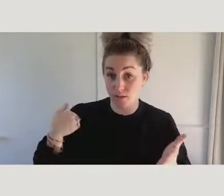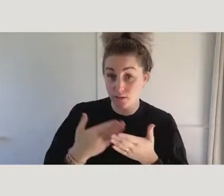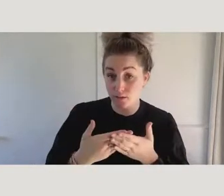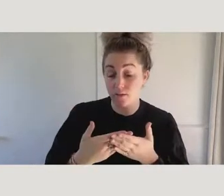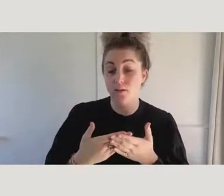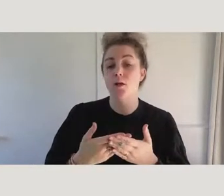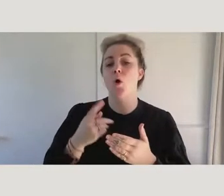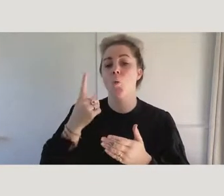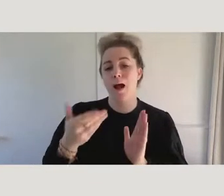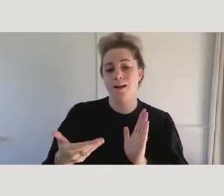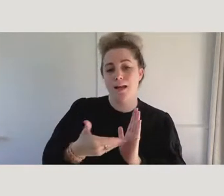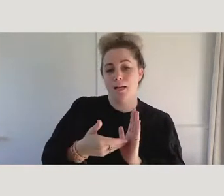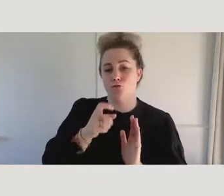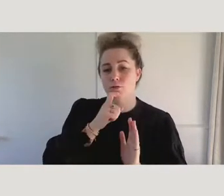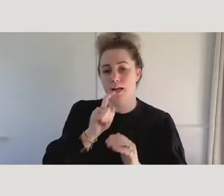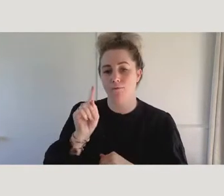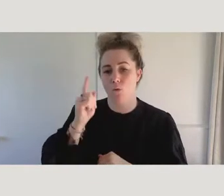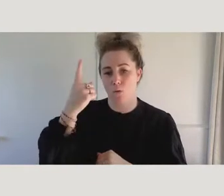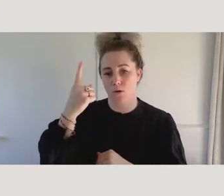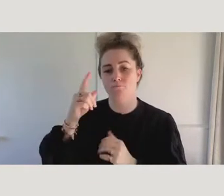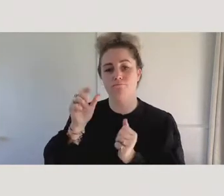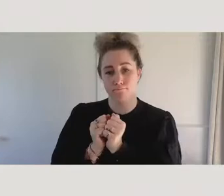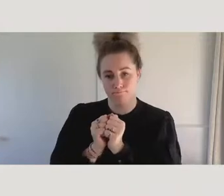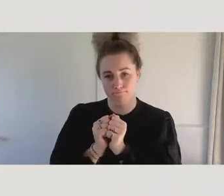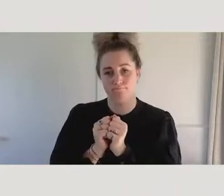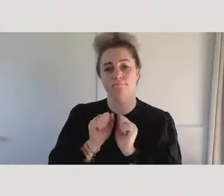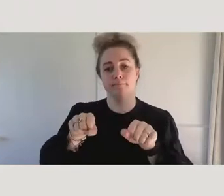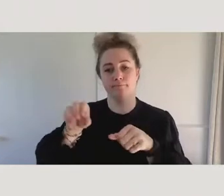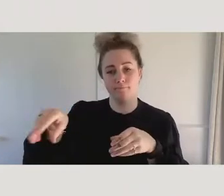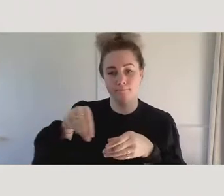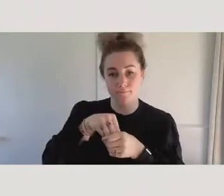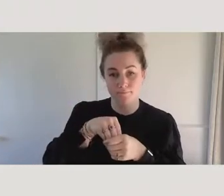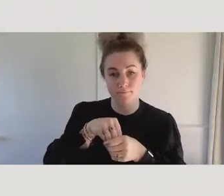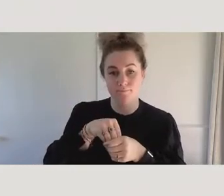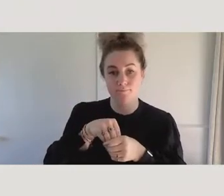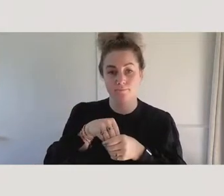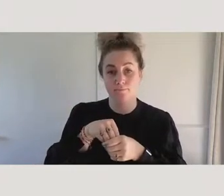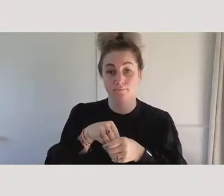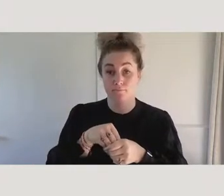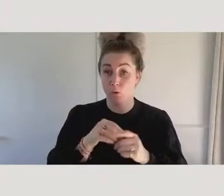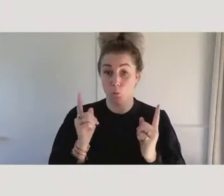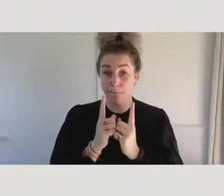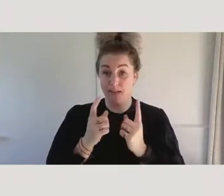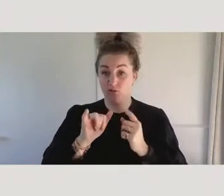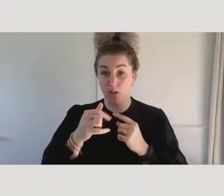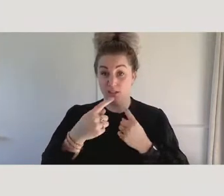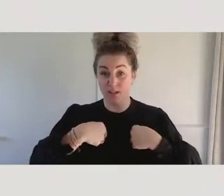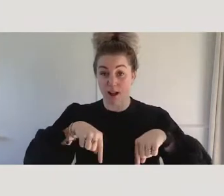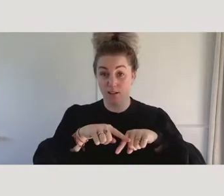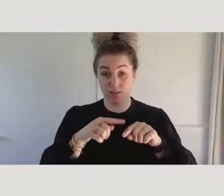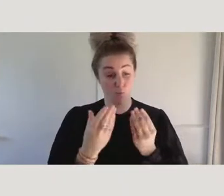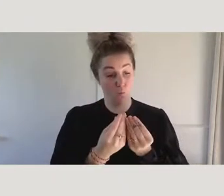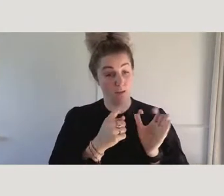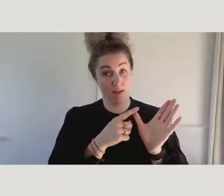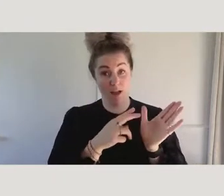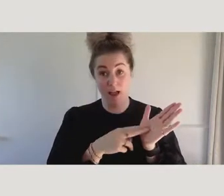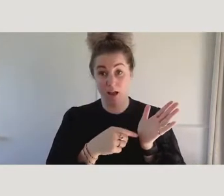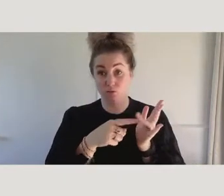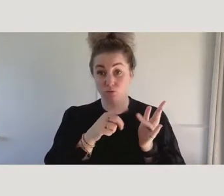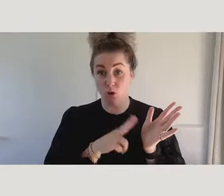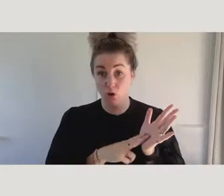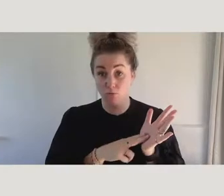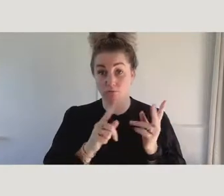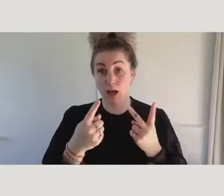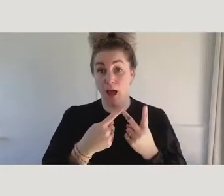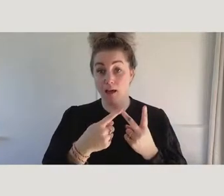was agreed to as a Pacific Arts committee we meet as just us and Anton other staff